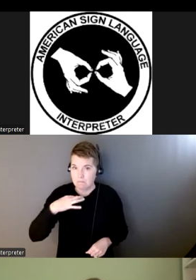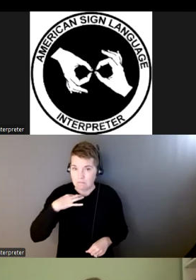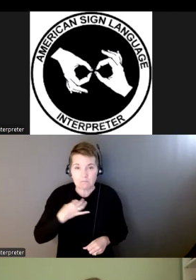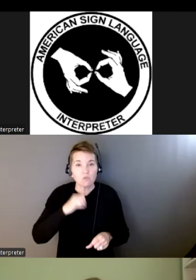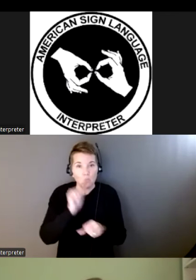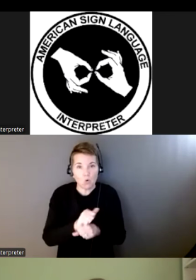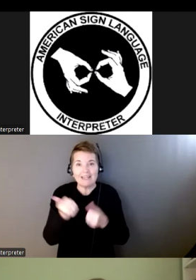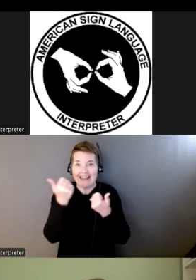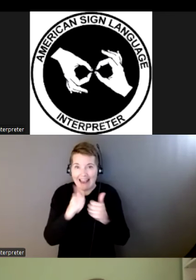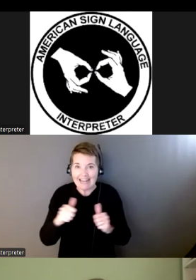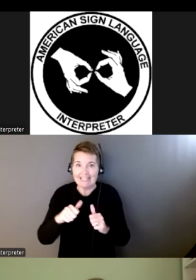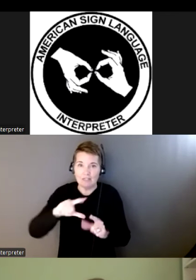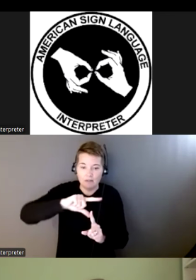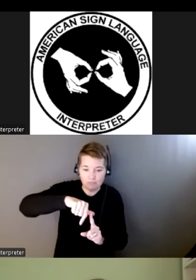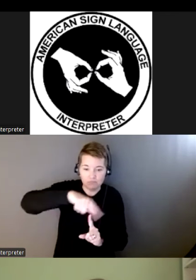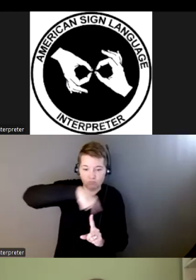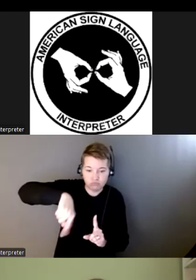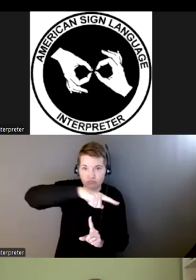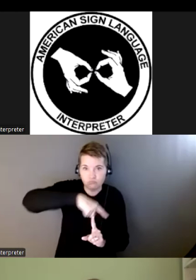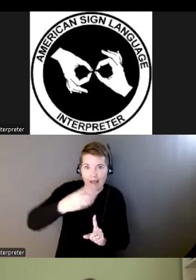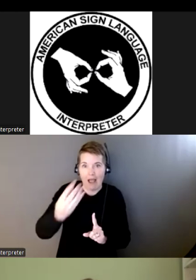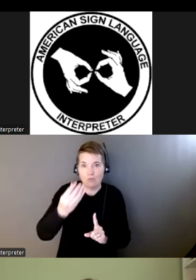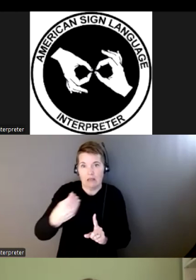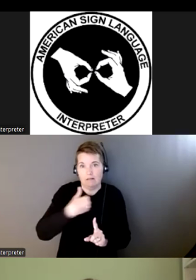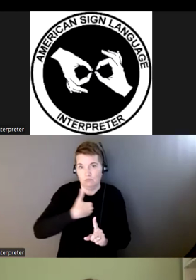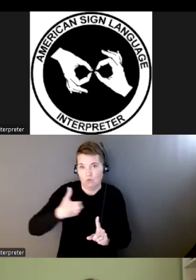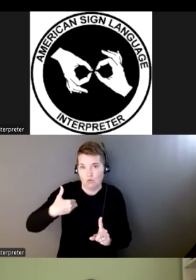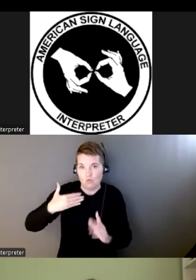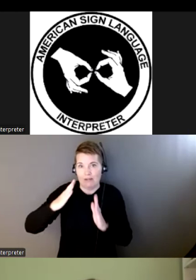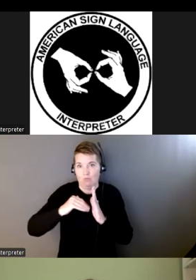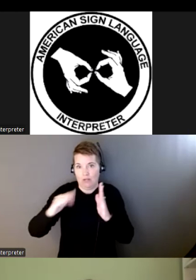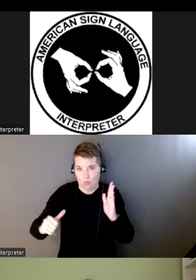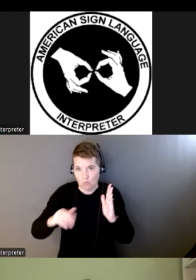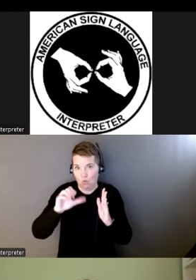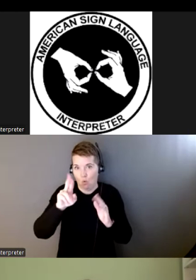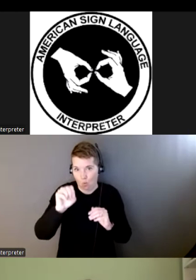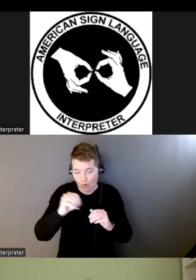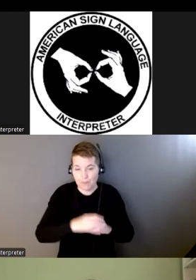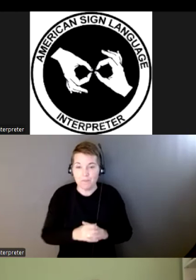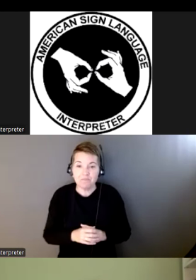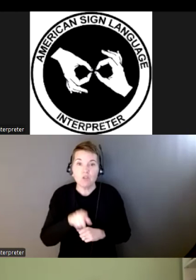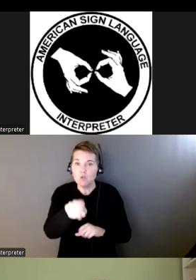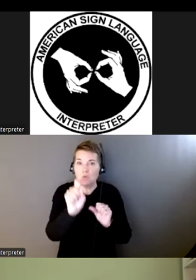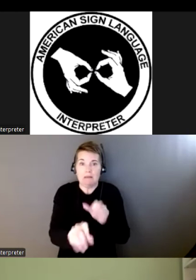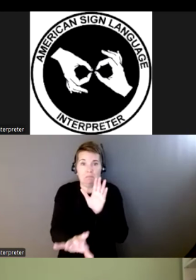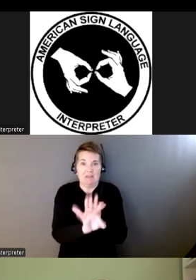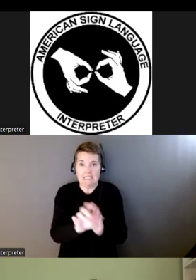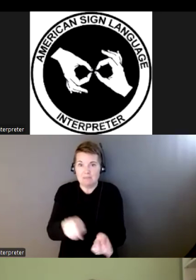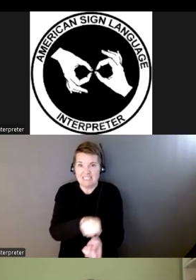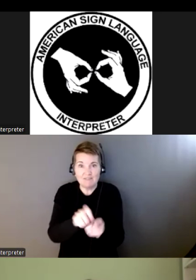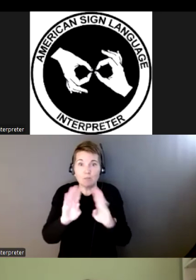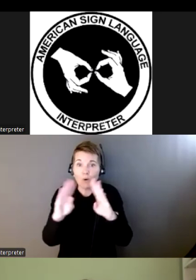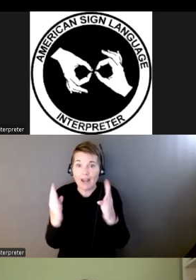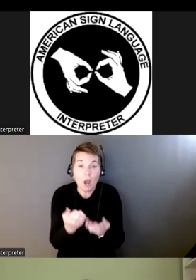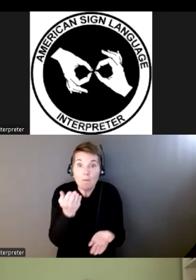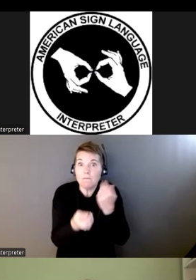area of the city outside of downtown core. You could specify a particular branch that, let's say, you already have